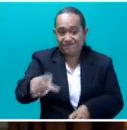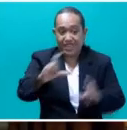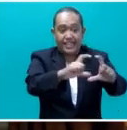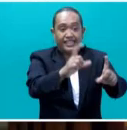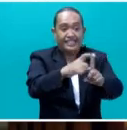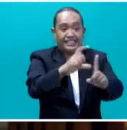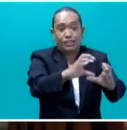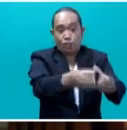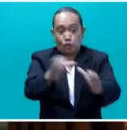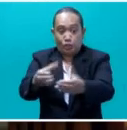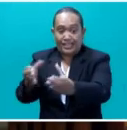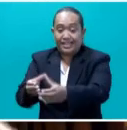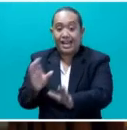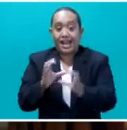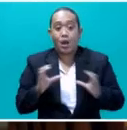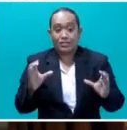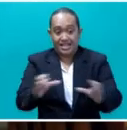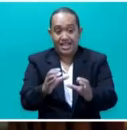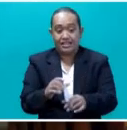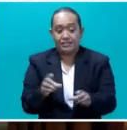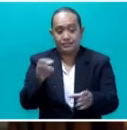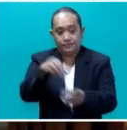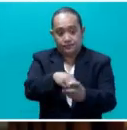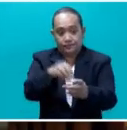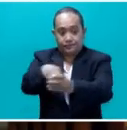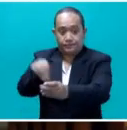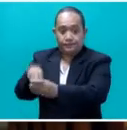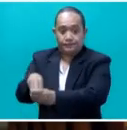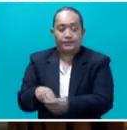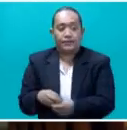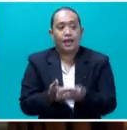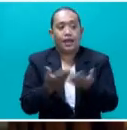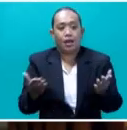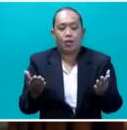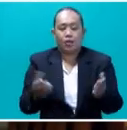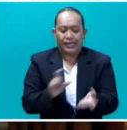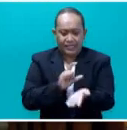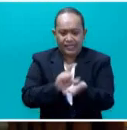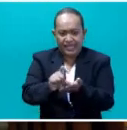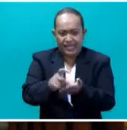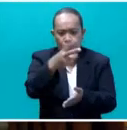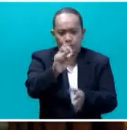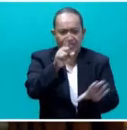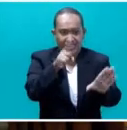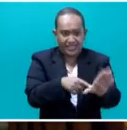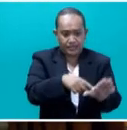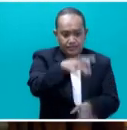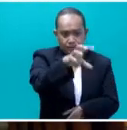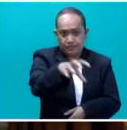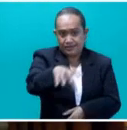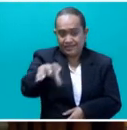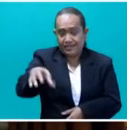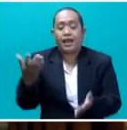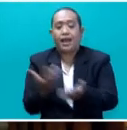to ensure services are more efficient and effective. Clear demarcation of 3 tiers of planning commencing from state, regional to